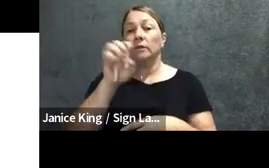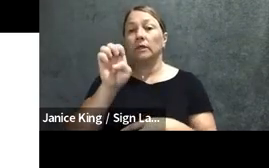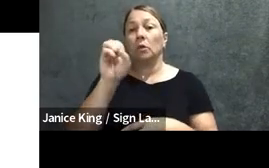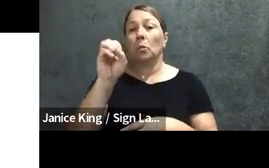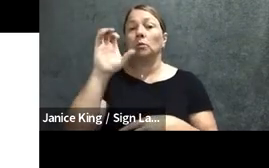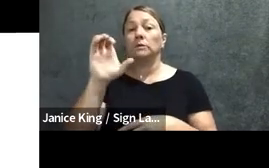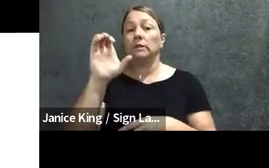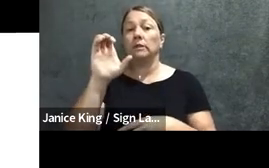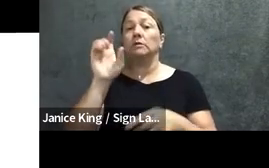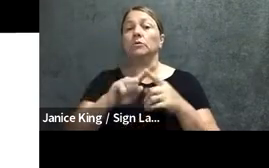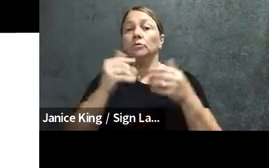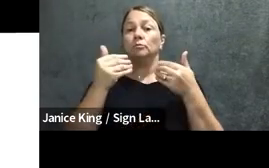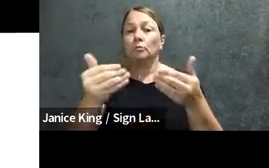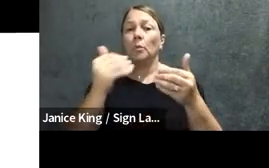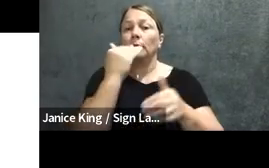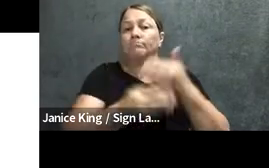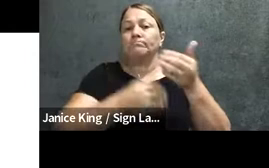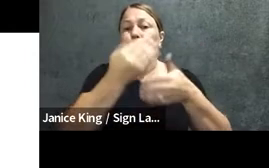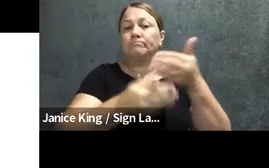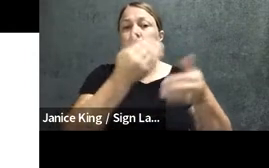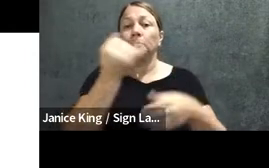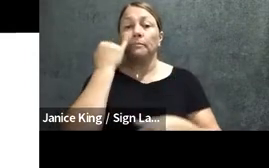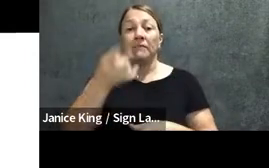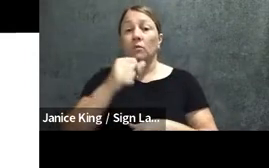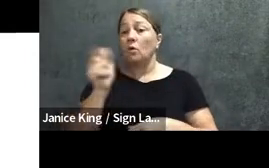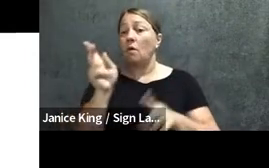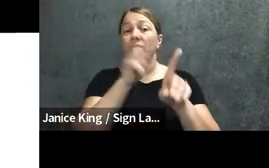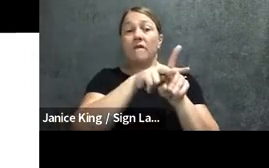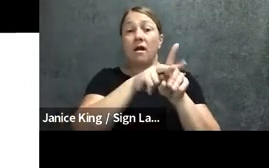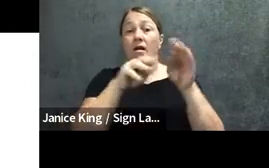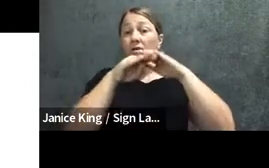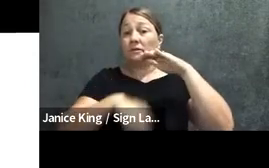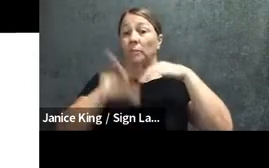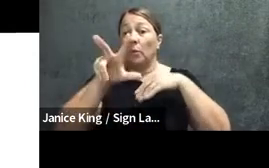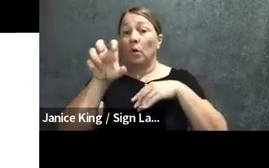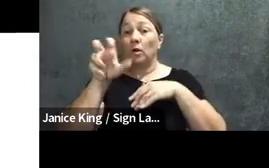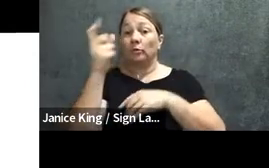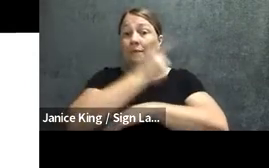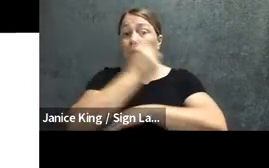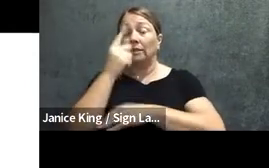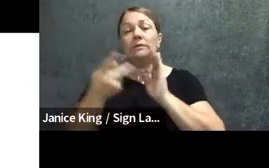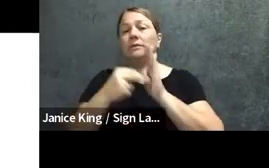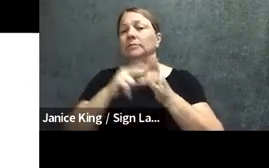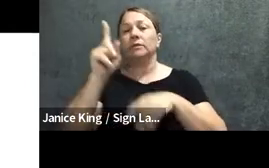enforcement. Put another way, if you don't file within 300 days, you're going to lose any ability